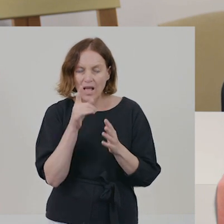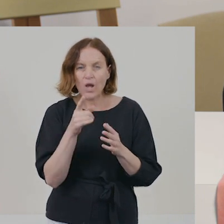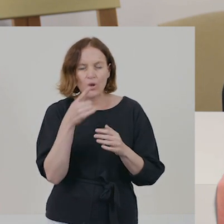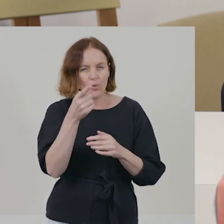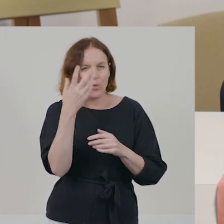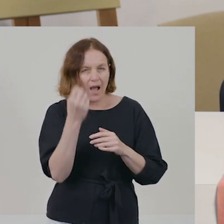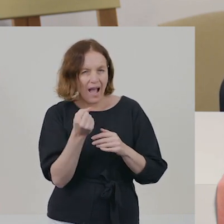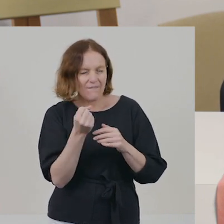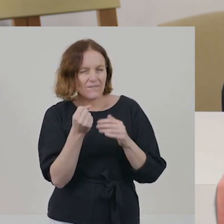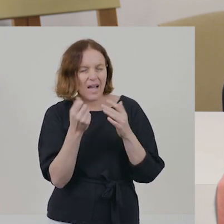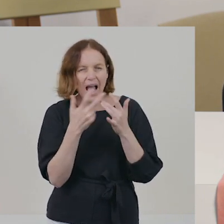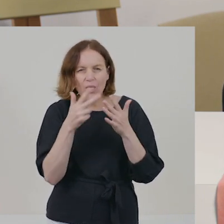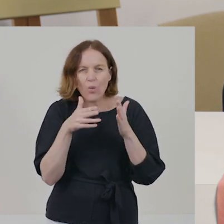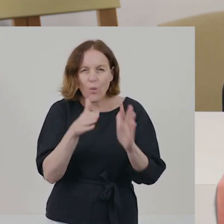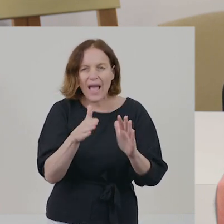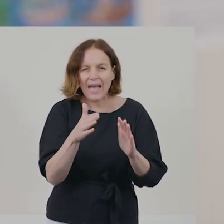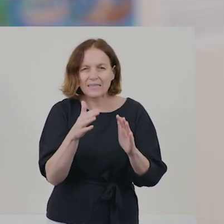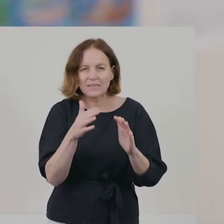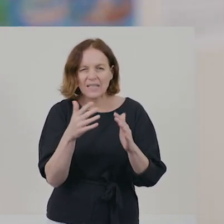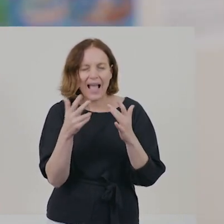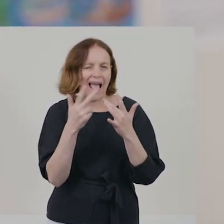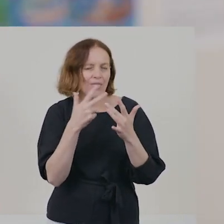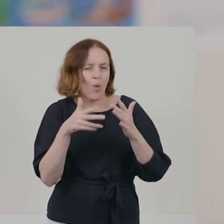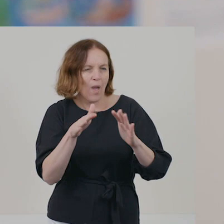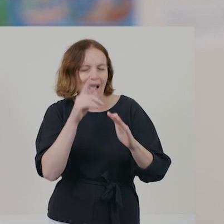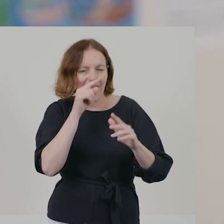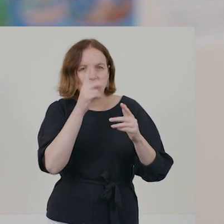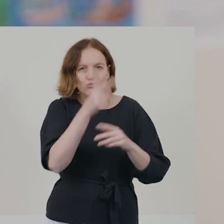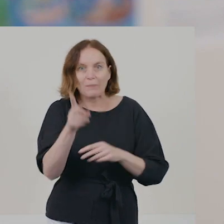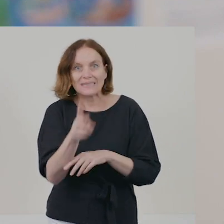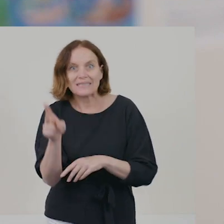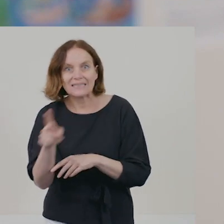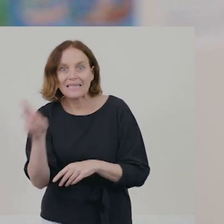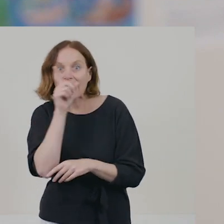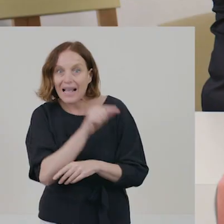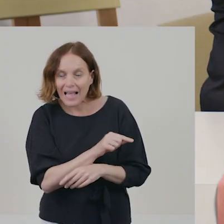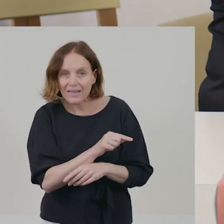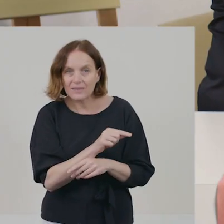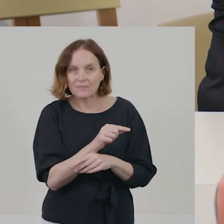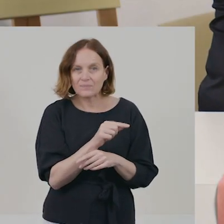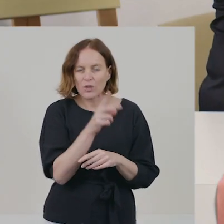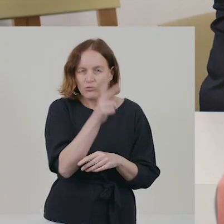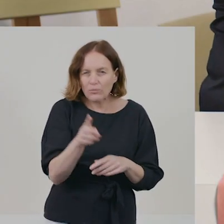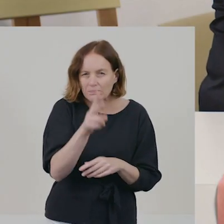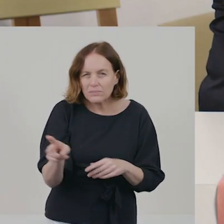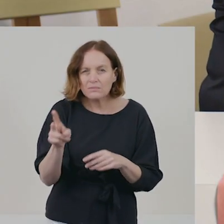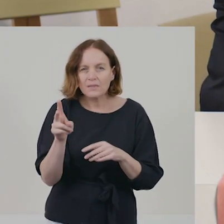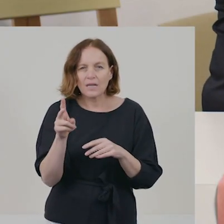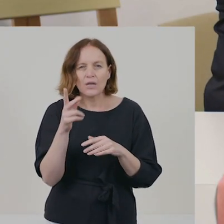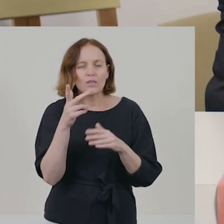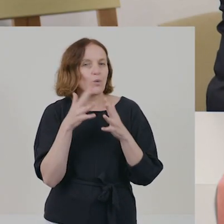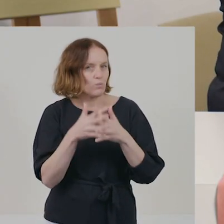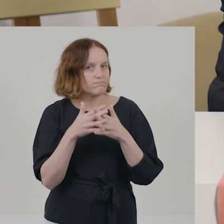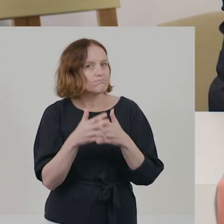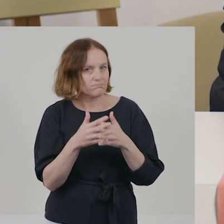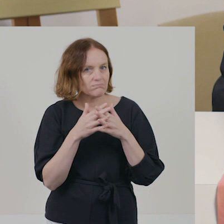creates tension, how else do you engage your audience? There's also the use of repetition in the story. And repetition is a